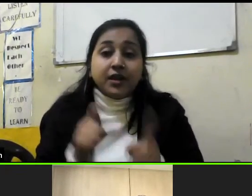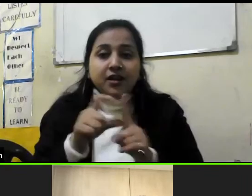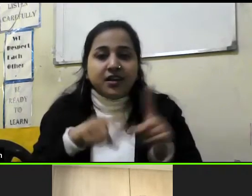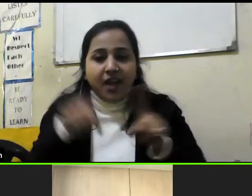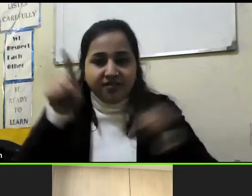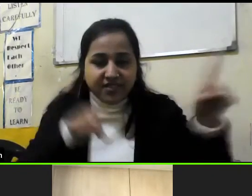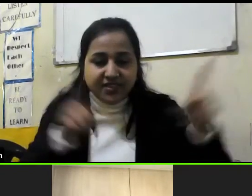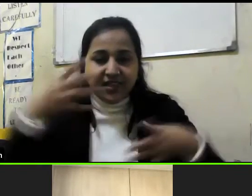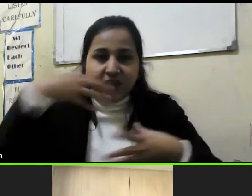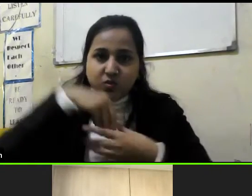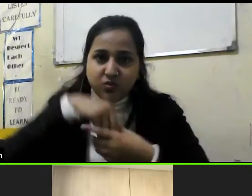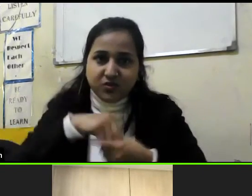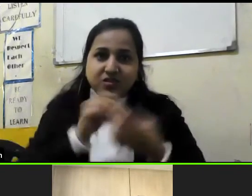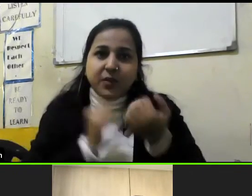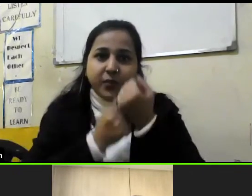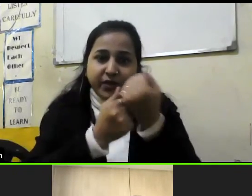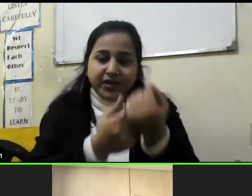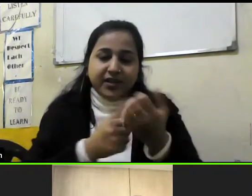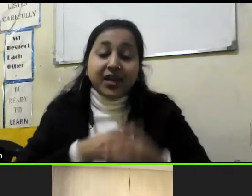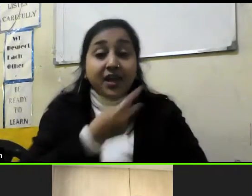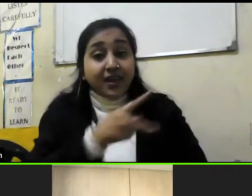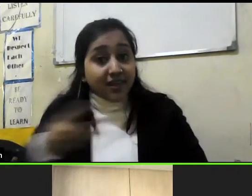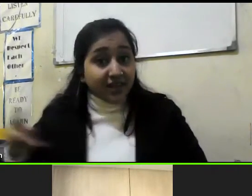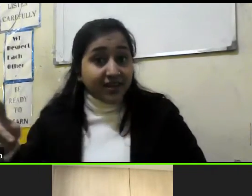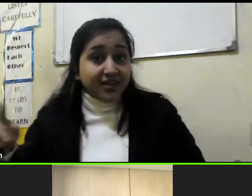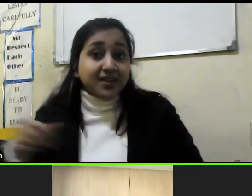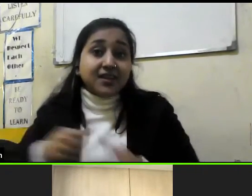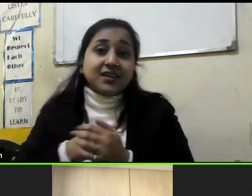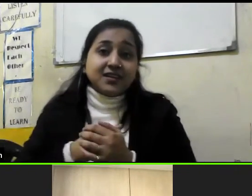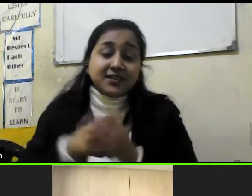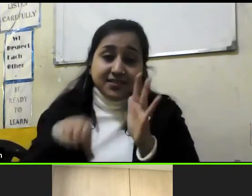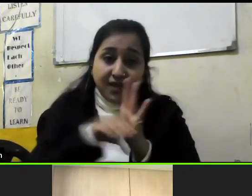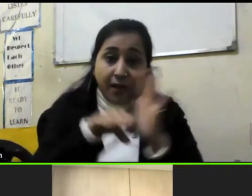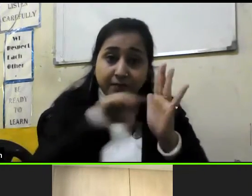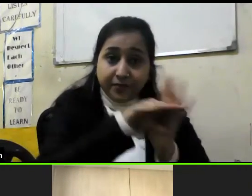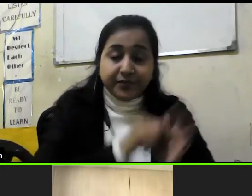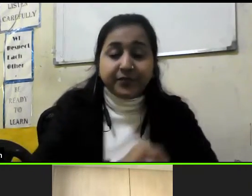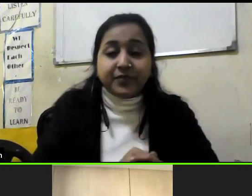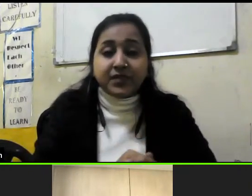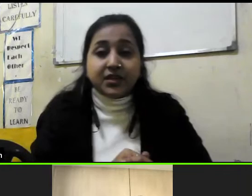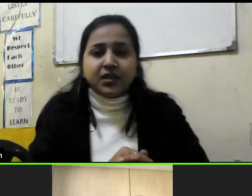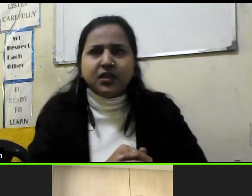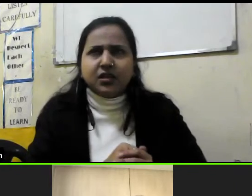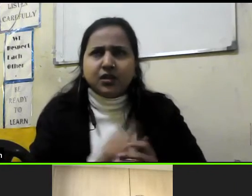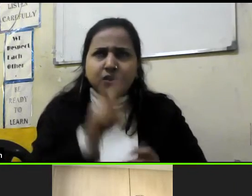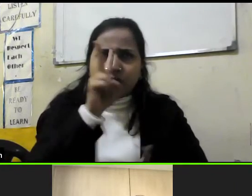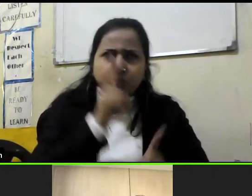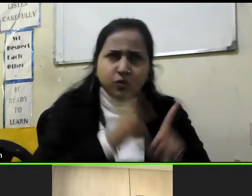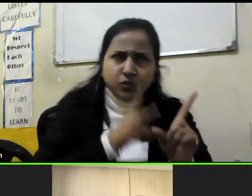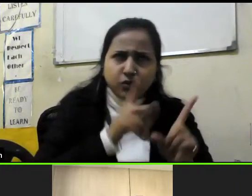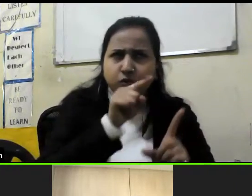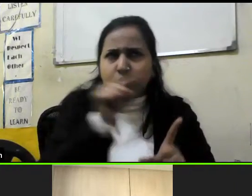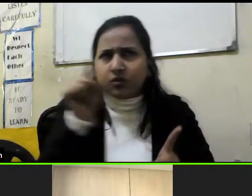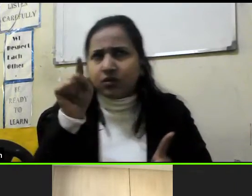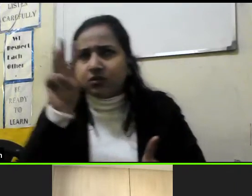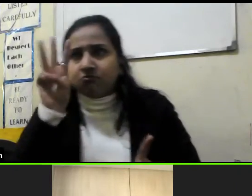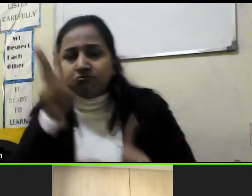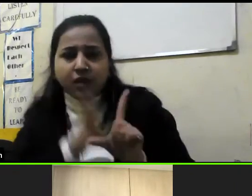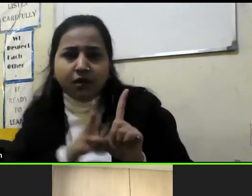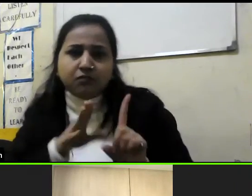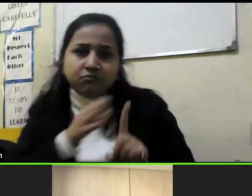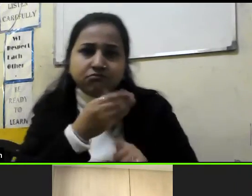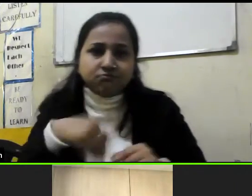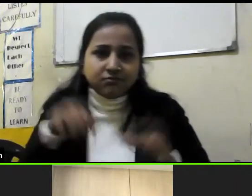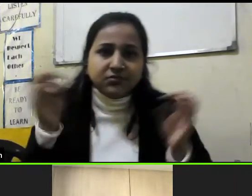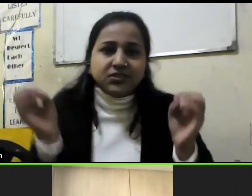inclusion. There are various steps which has been taken in last 2 to 3 years towards this initiative.